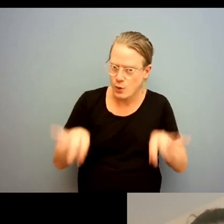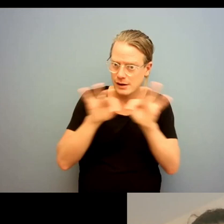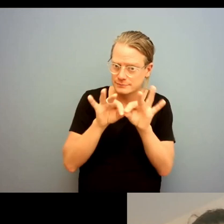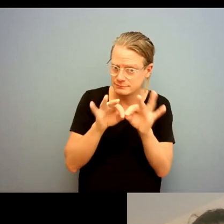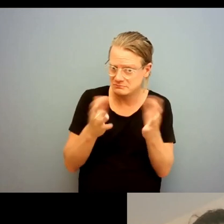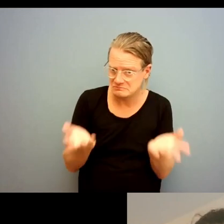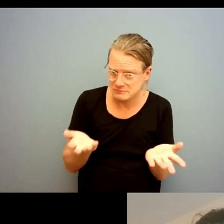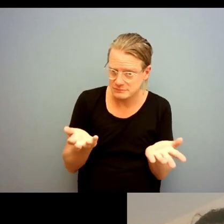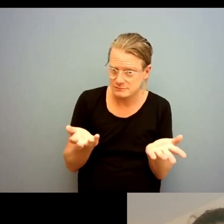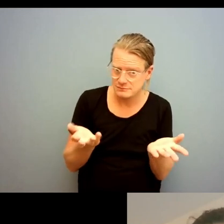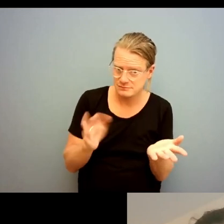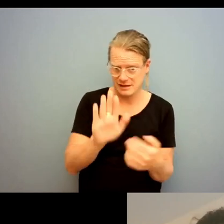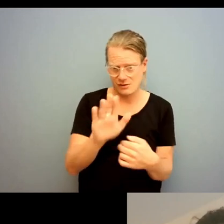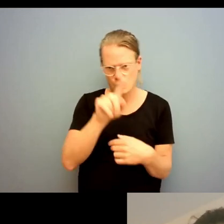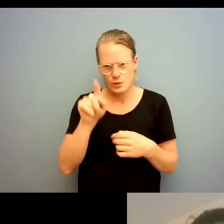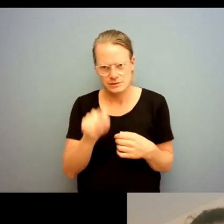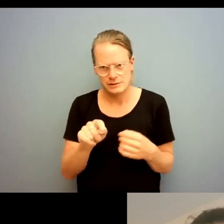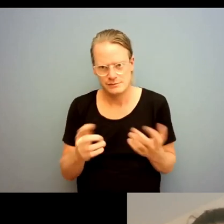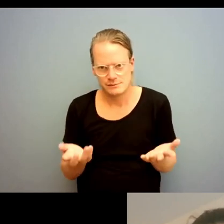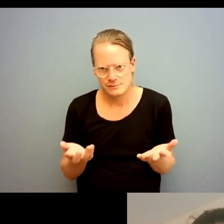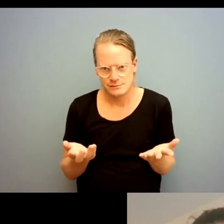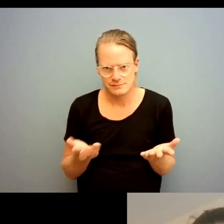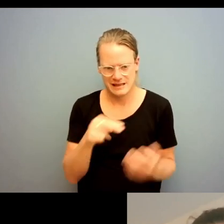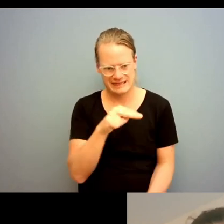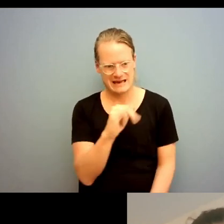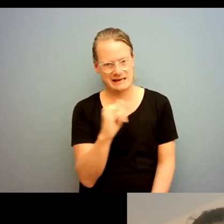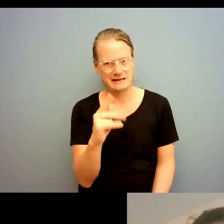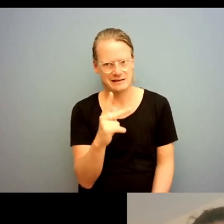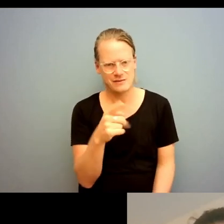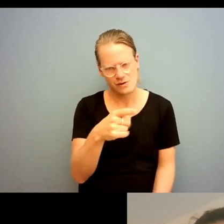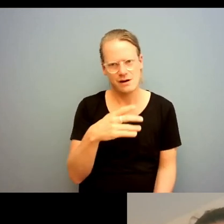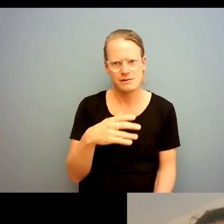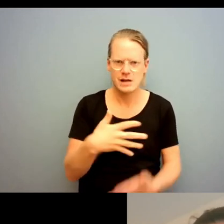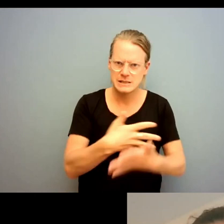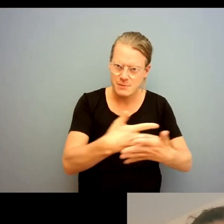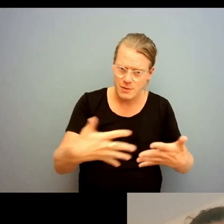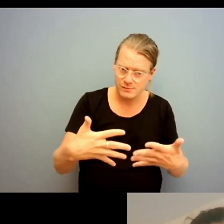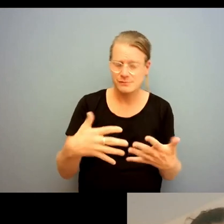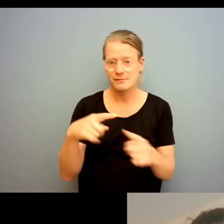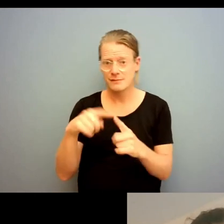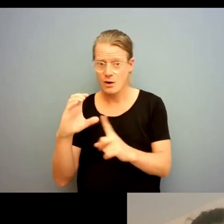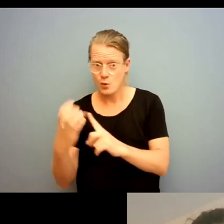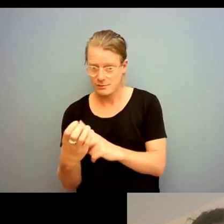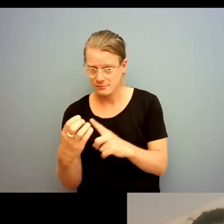around Nuuk, the issues that you discuss are